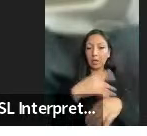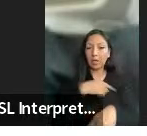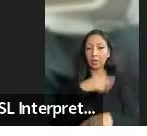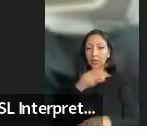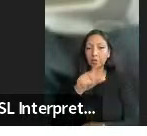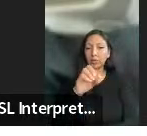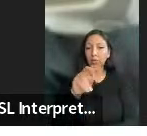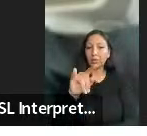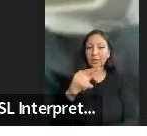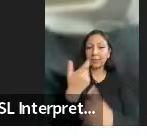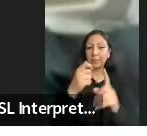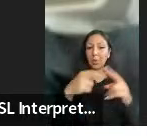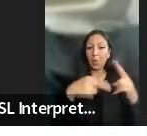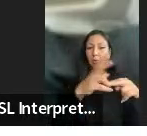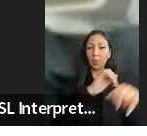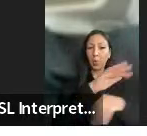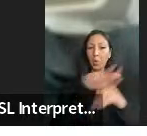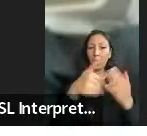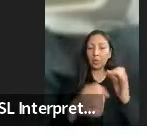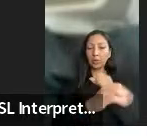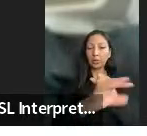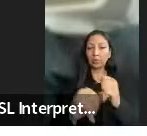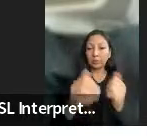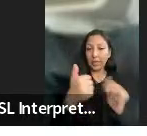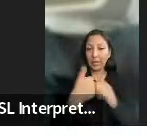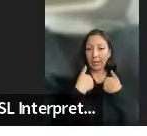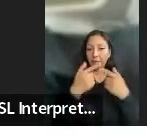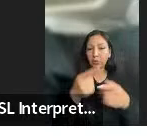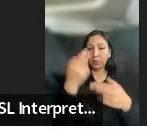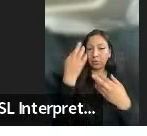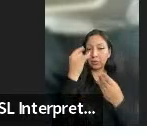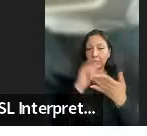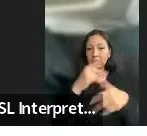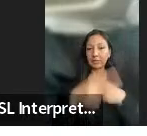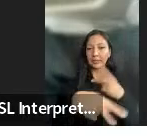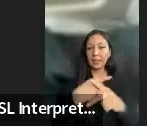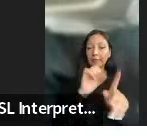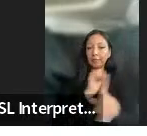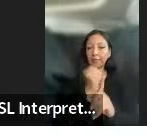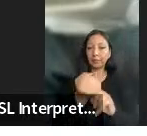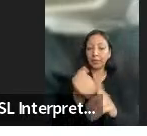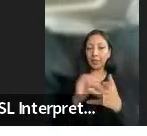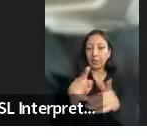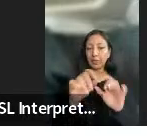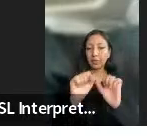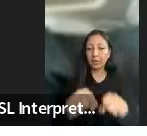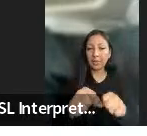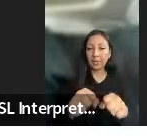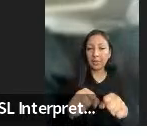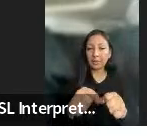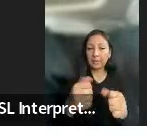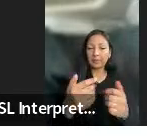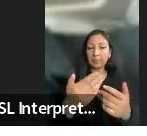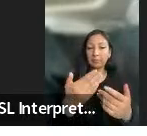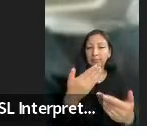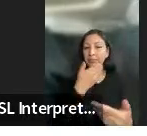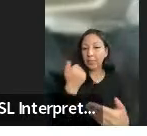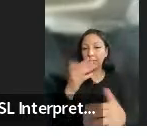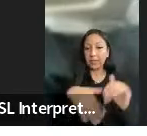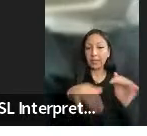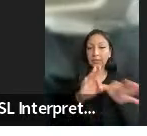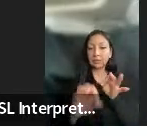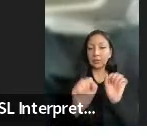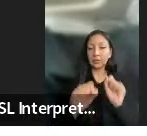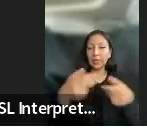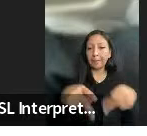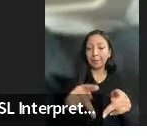all of the buildings are commercial, have you ever considered whether in those kinds of situations you could rather than simply permitting